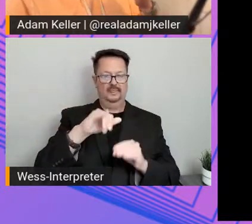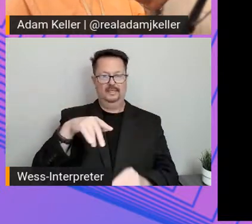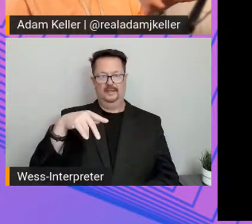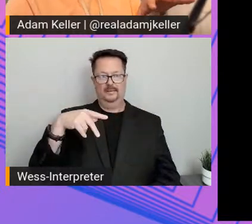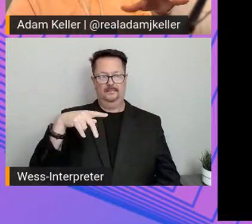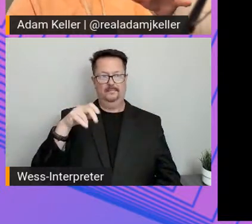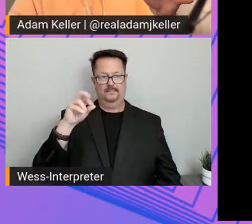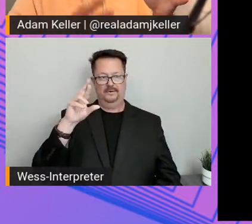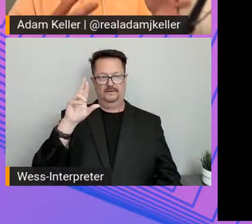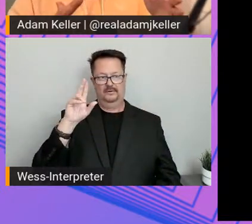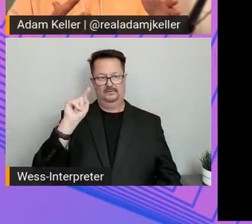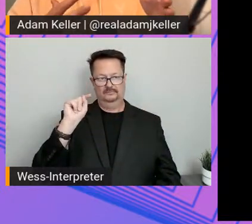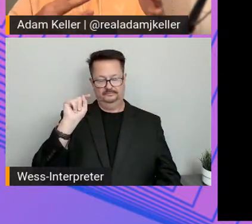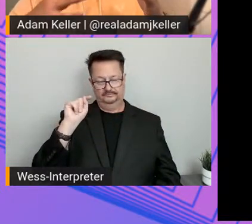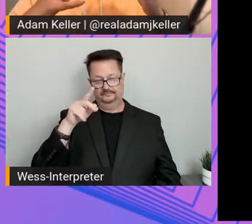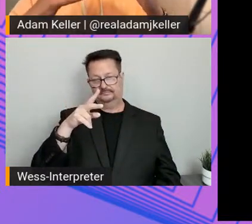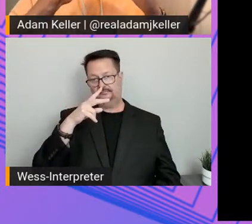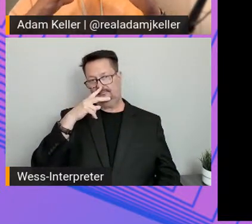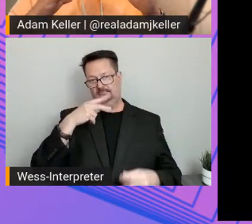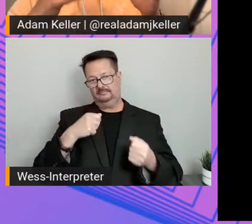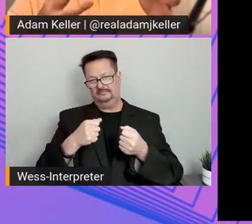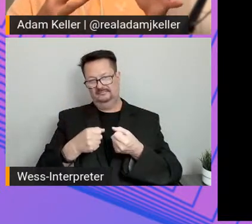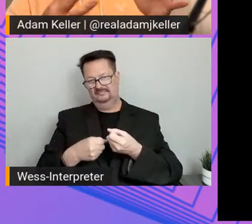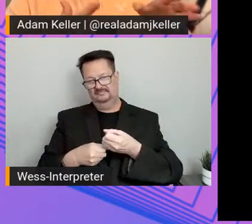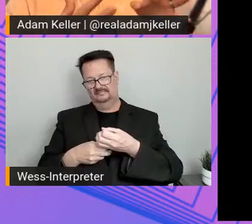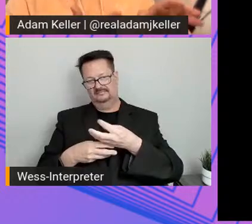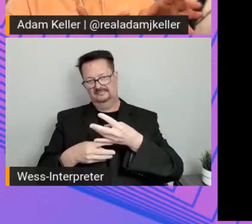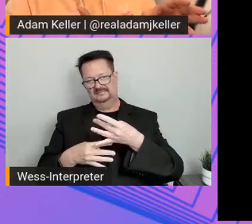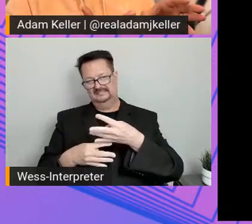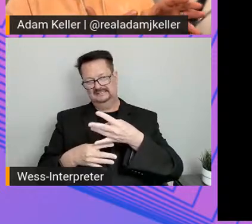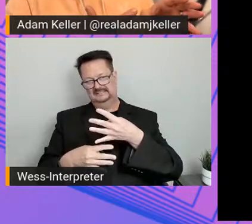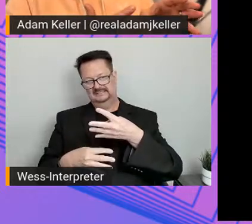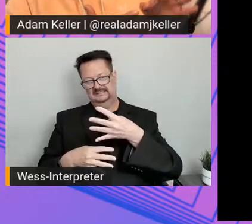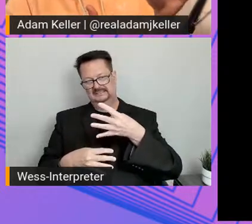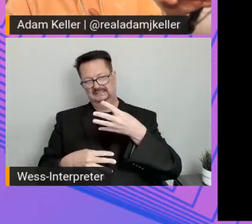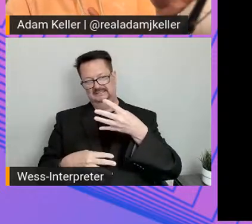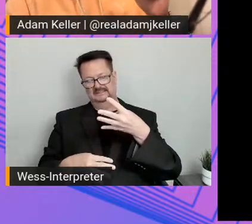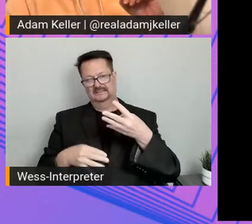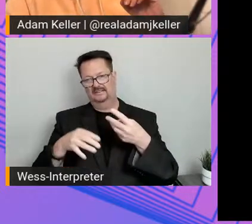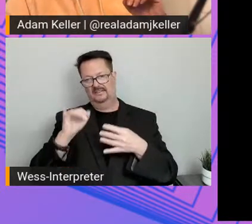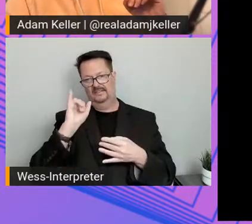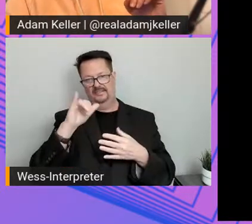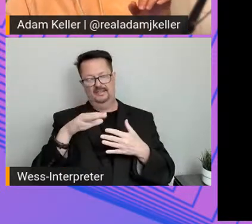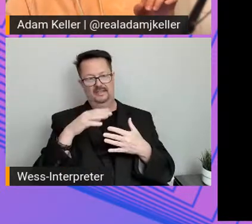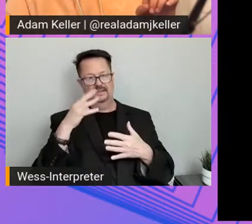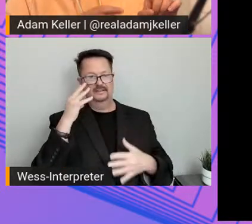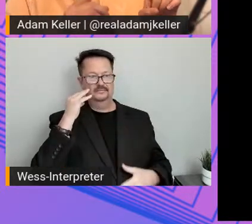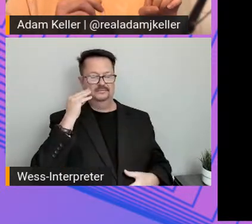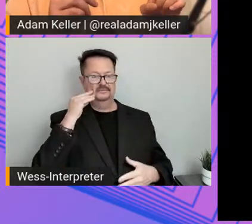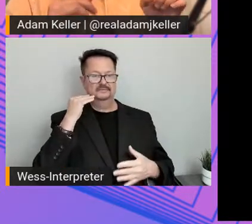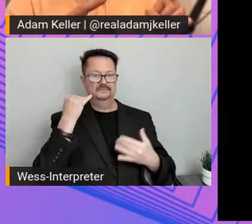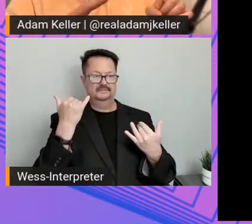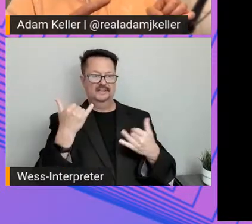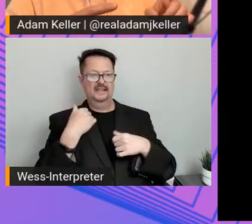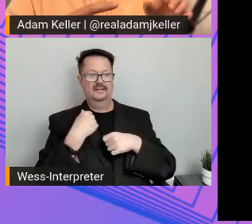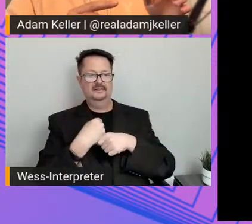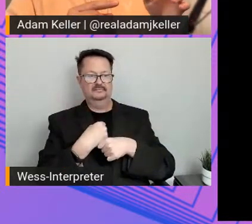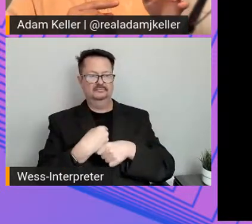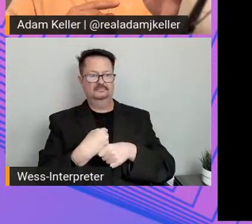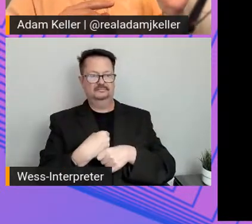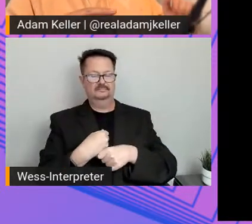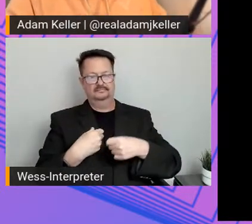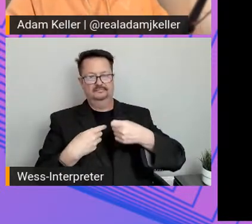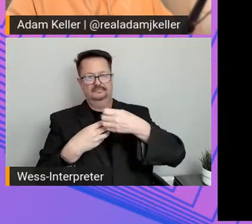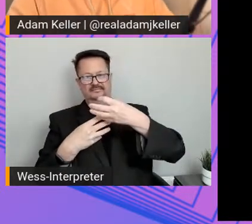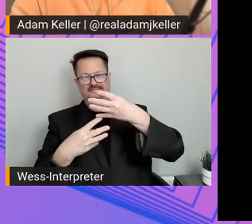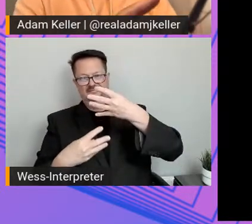all of the things that are being built for you, all in this guided experience. And you can see now it's building my Docker image. Remember, I